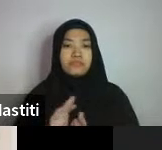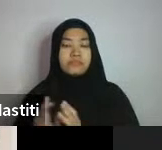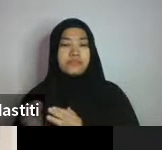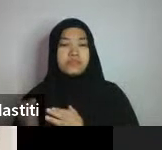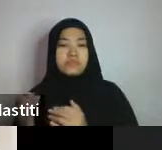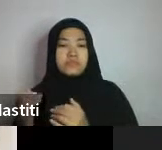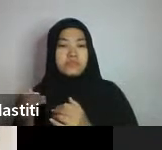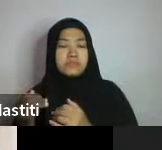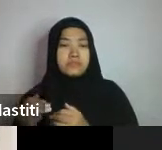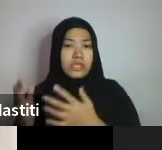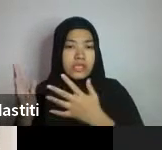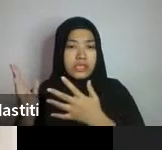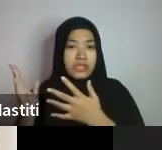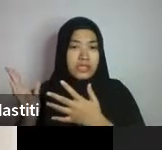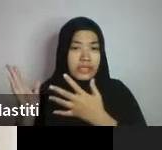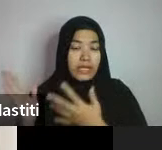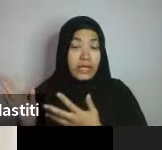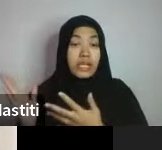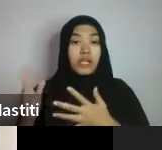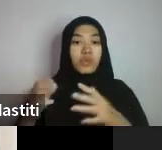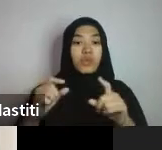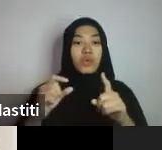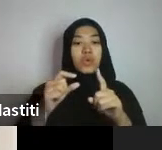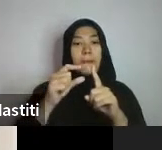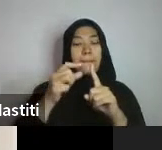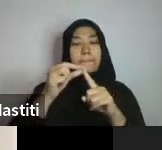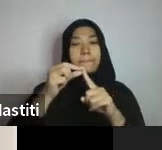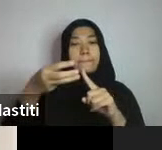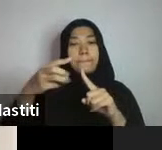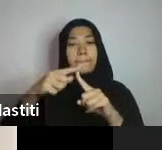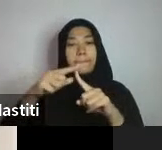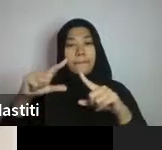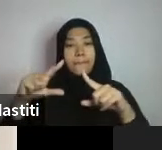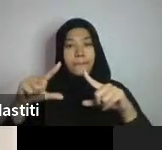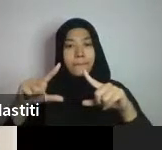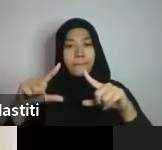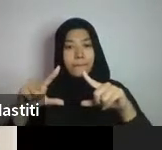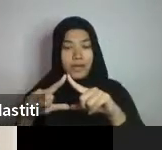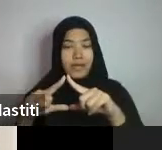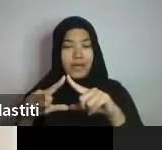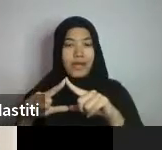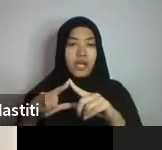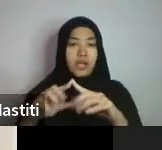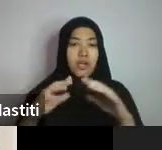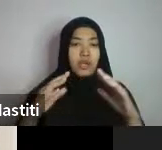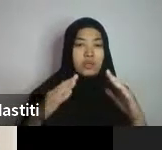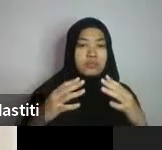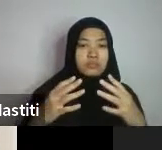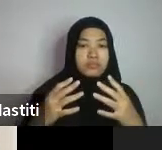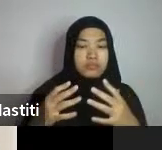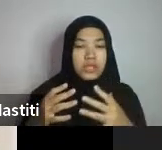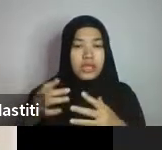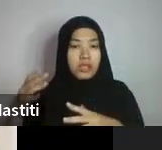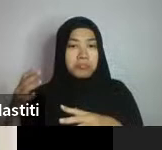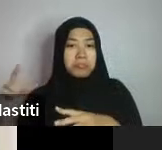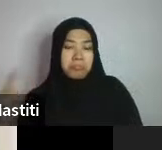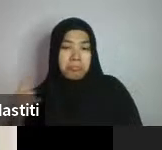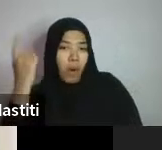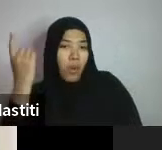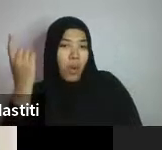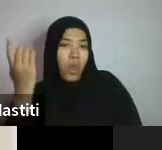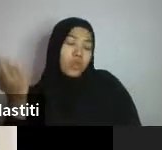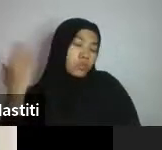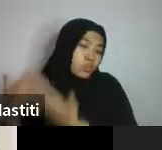course, Mazuki Mari is right in Bogor, but at the time it was outside. There were lots of farming areas around